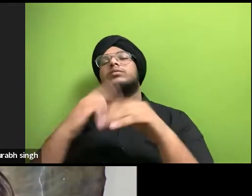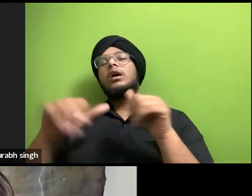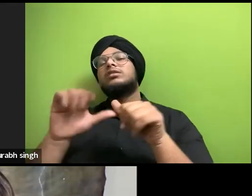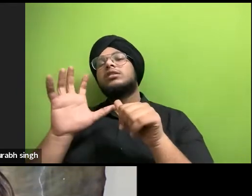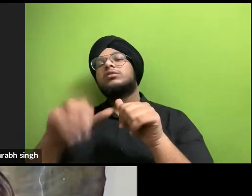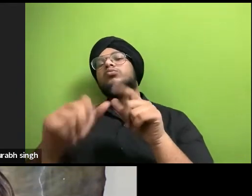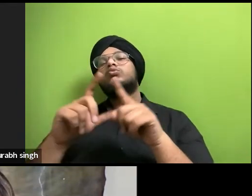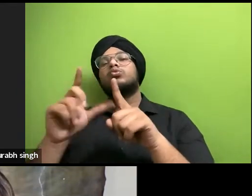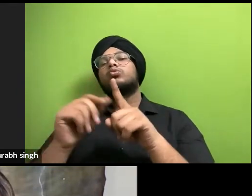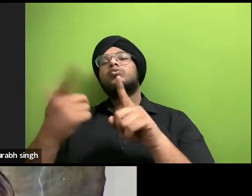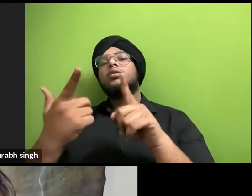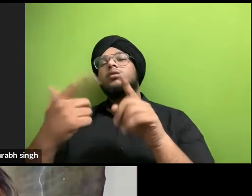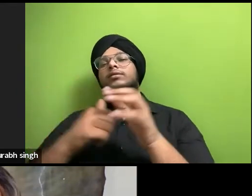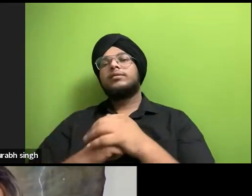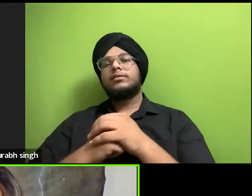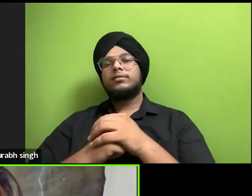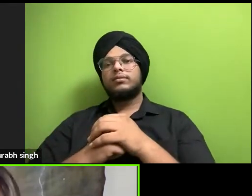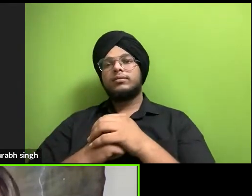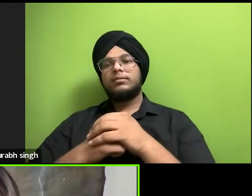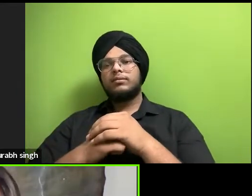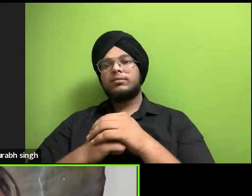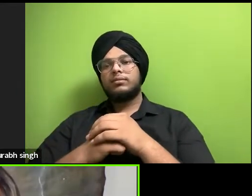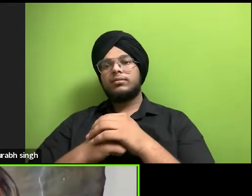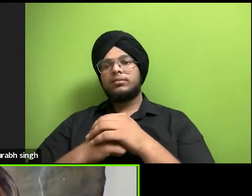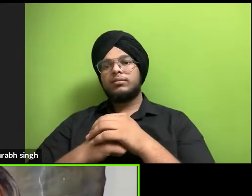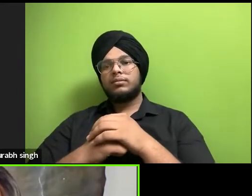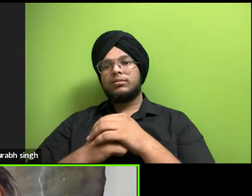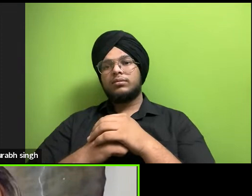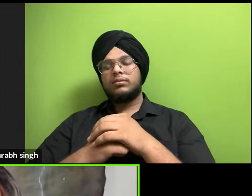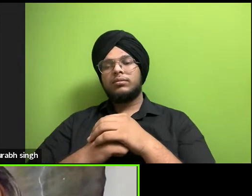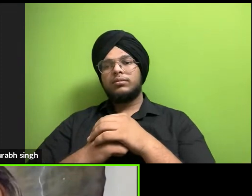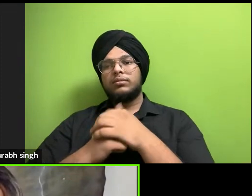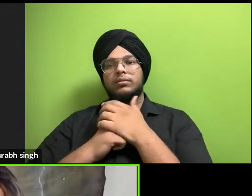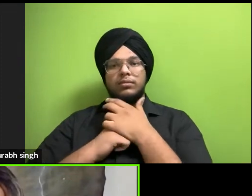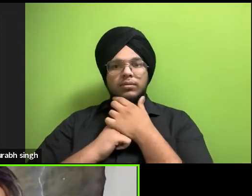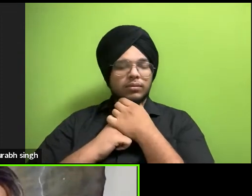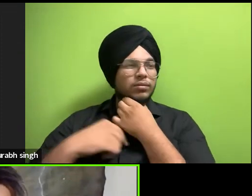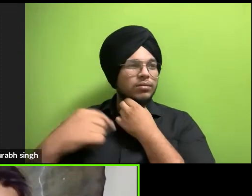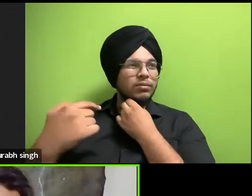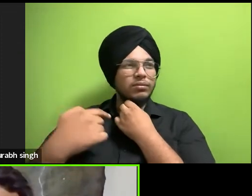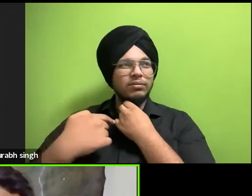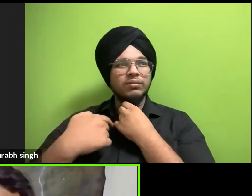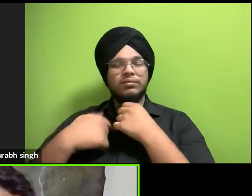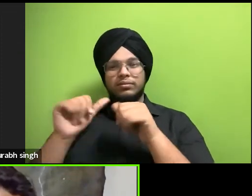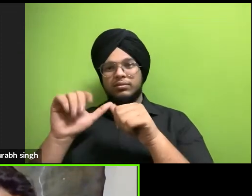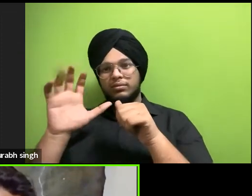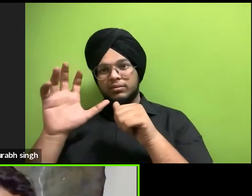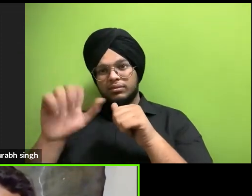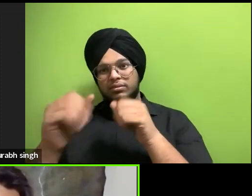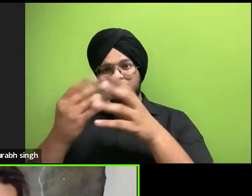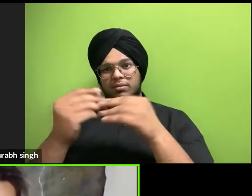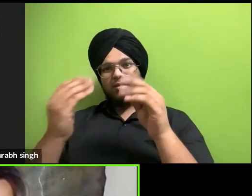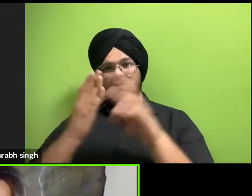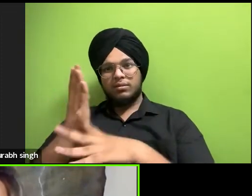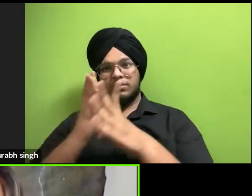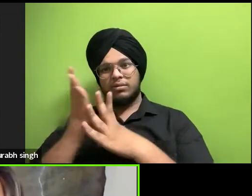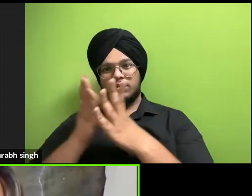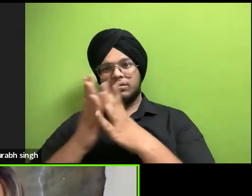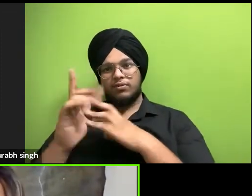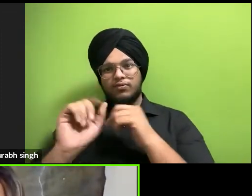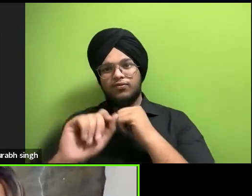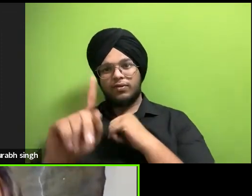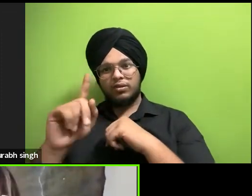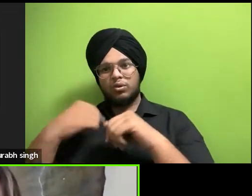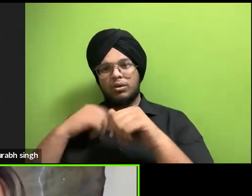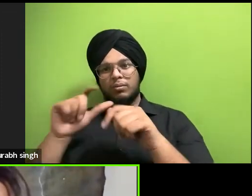and inclusive? Well, I mean, our accessible in many ways. I guess, first of all,